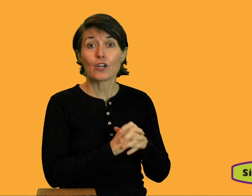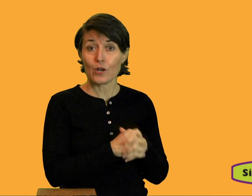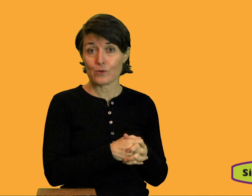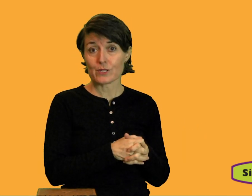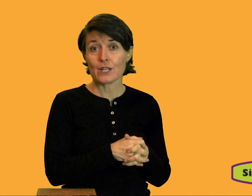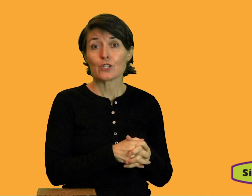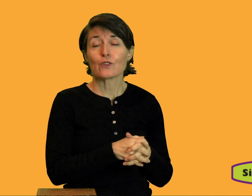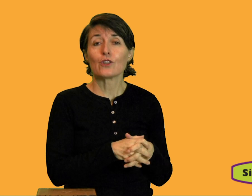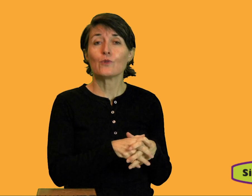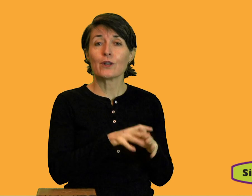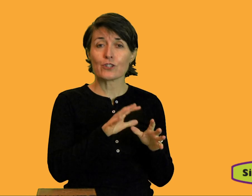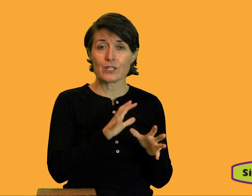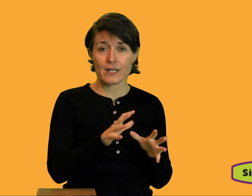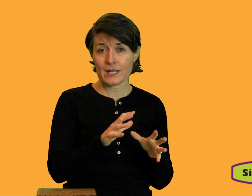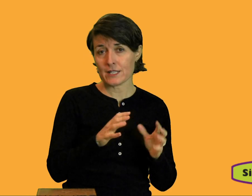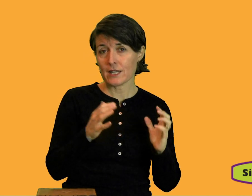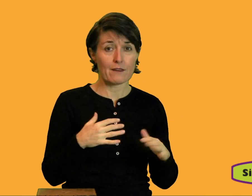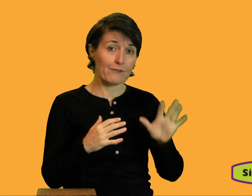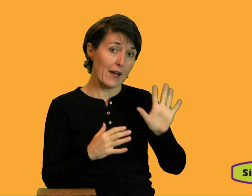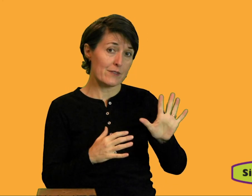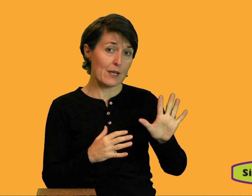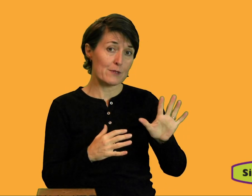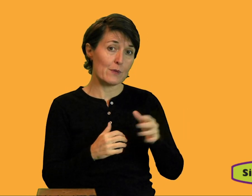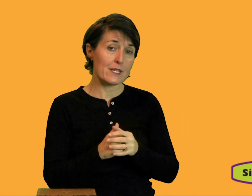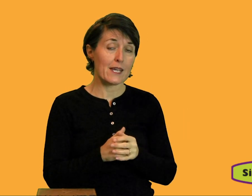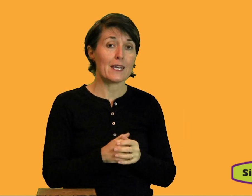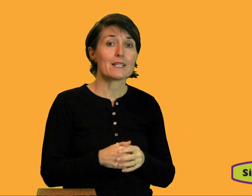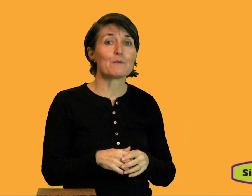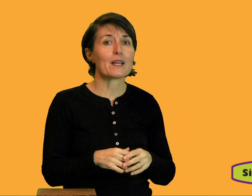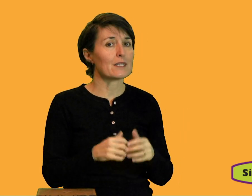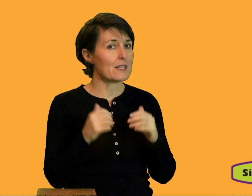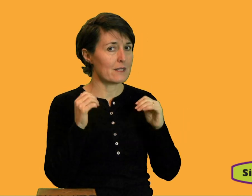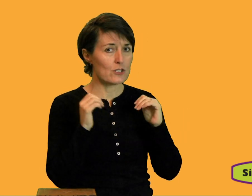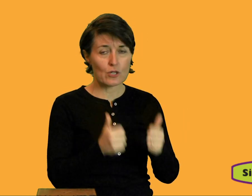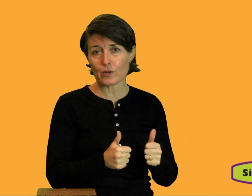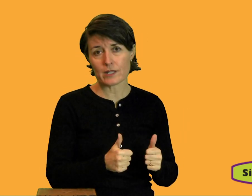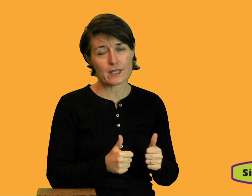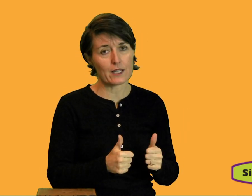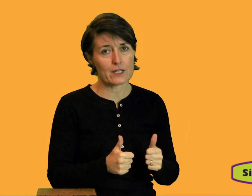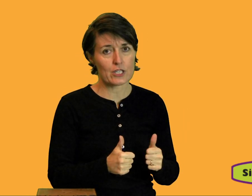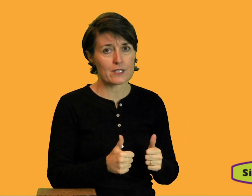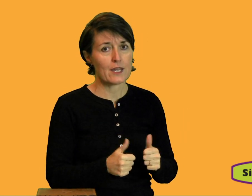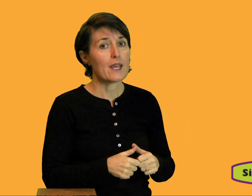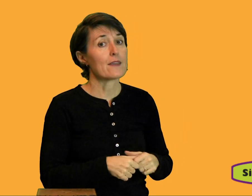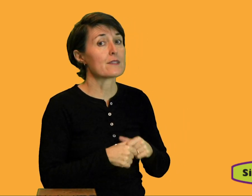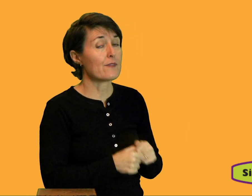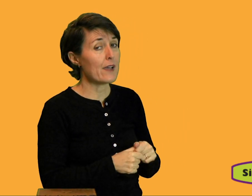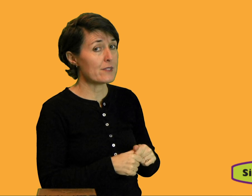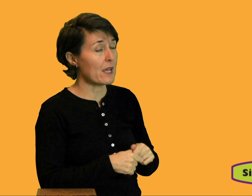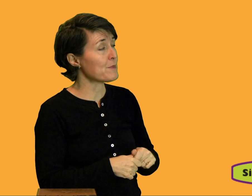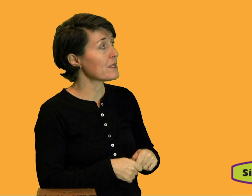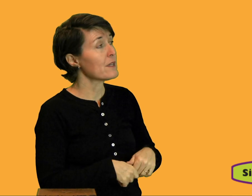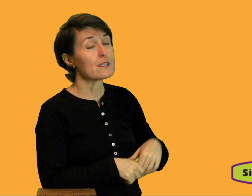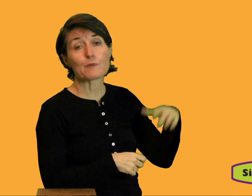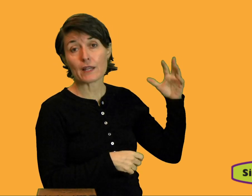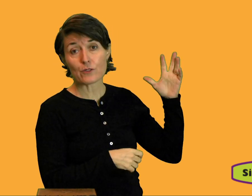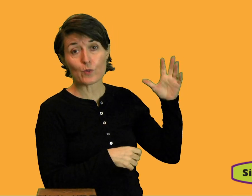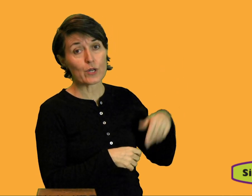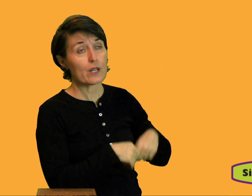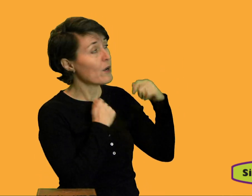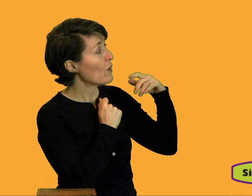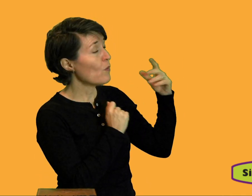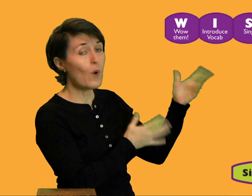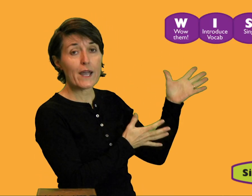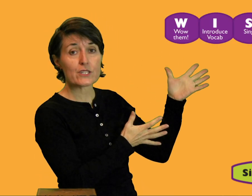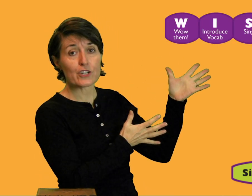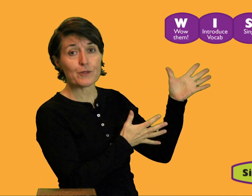goes, so that you understand the five steps that we take to make a lesson totally Singalicious. And the five steps spell